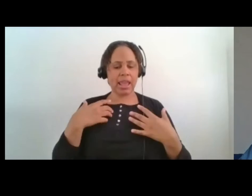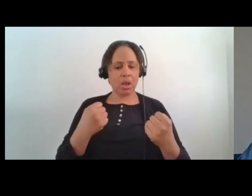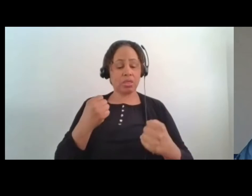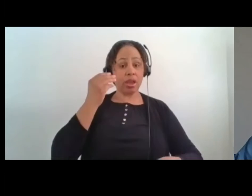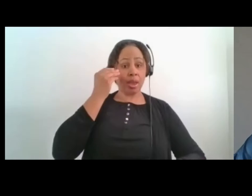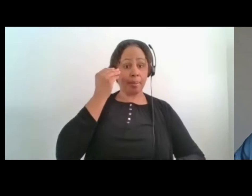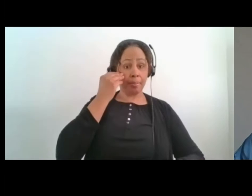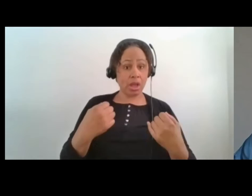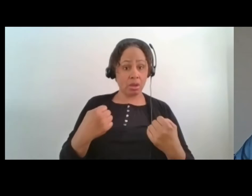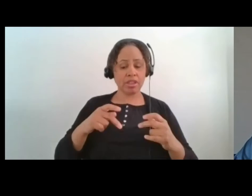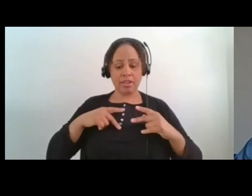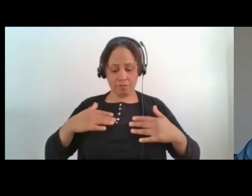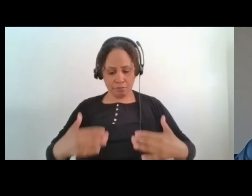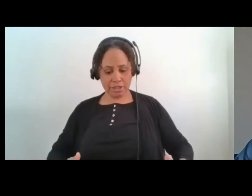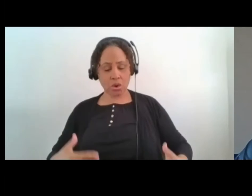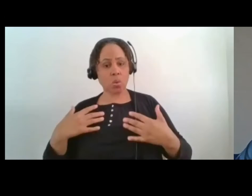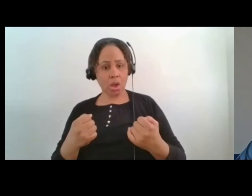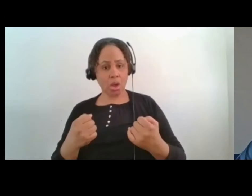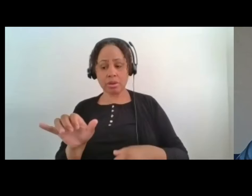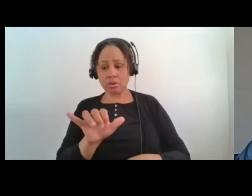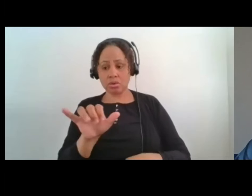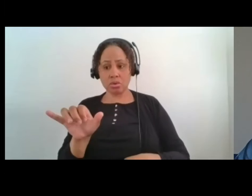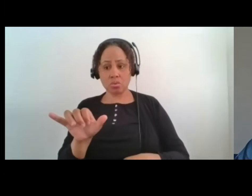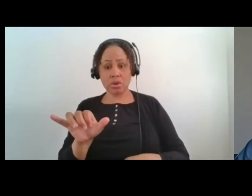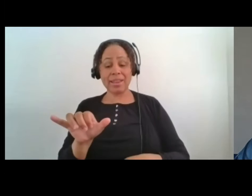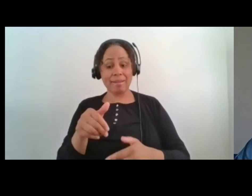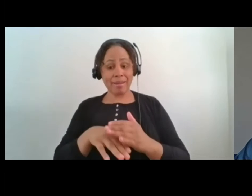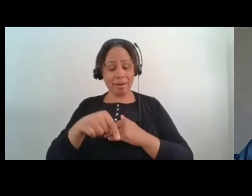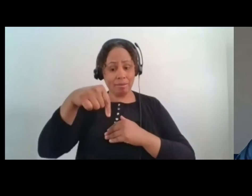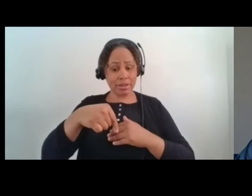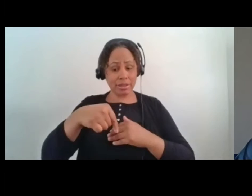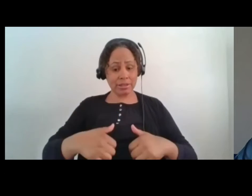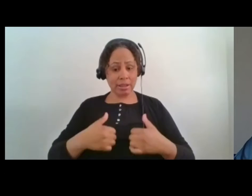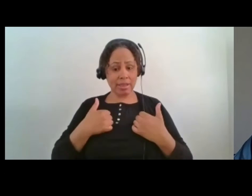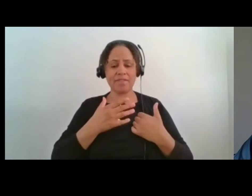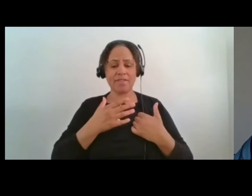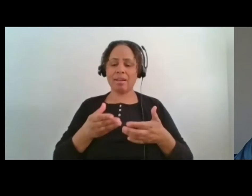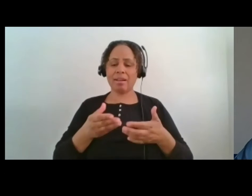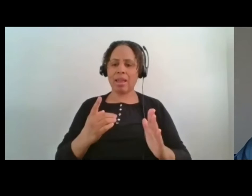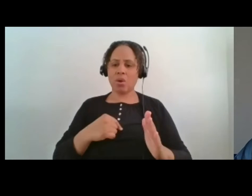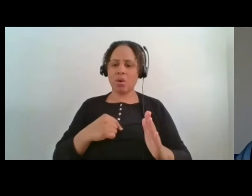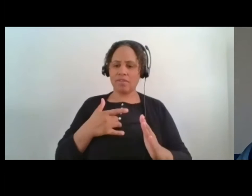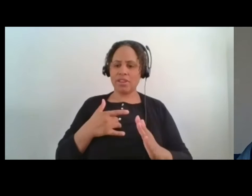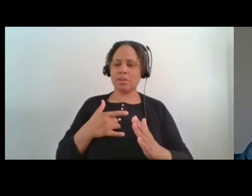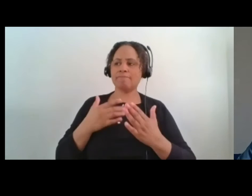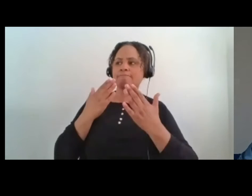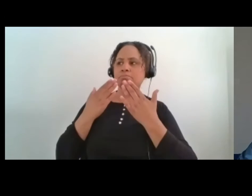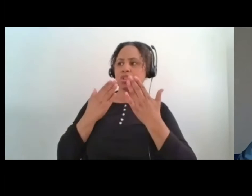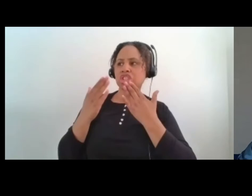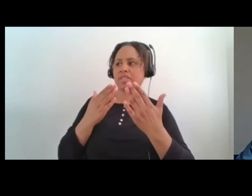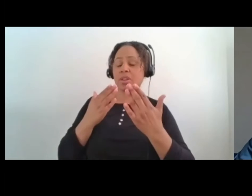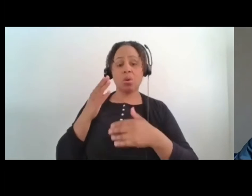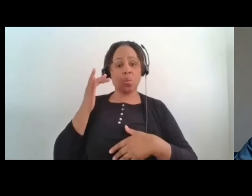life, and to allow us to be appreciative of it so that we are rewarded for that appreciation in the next life.